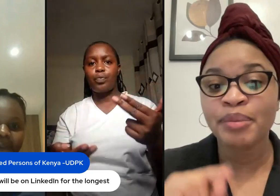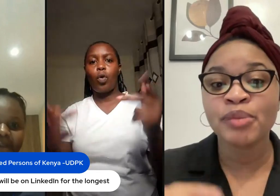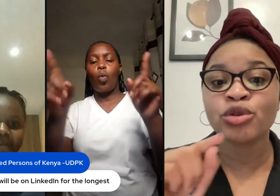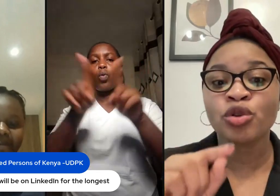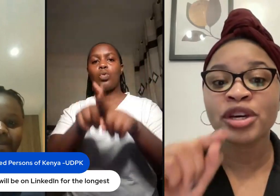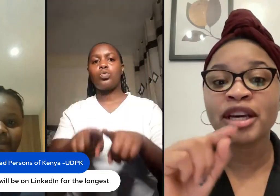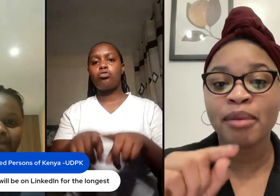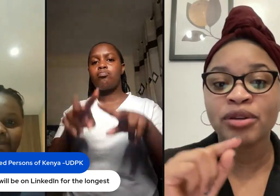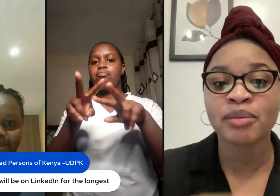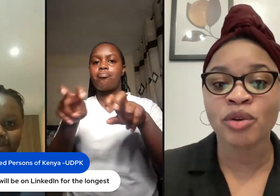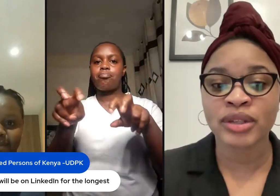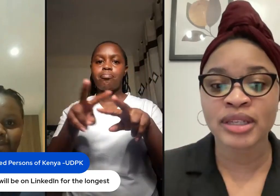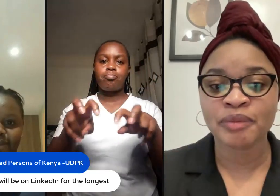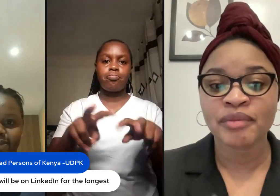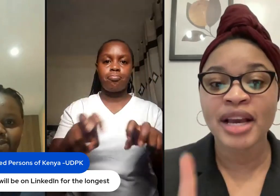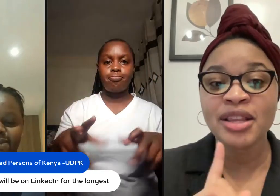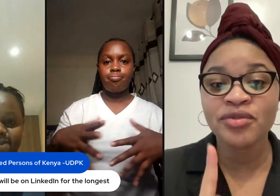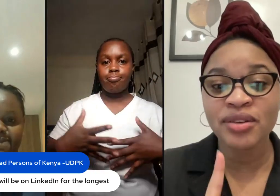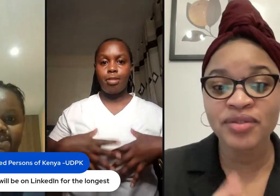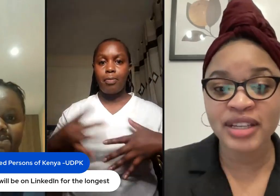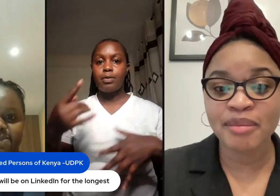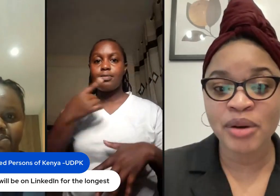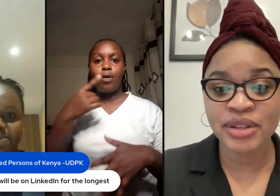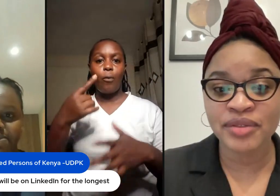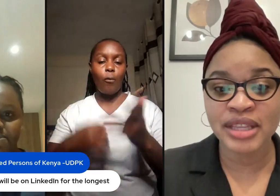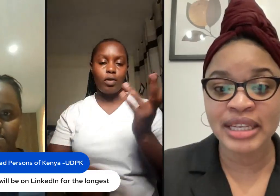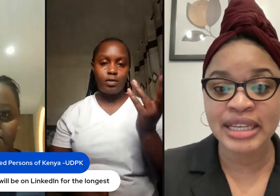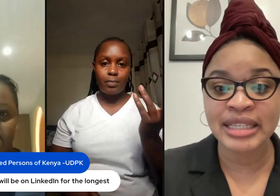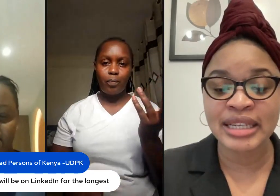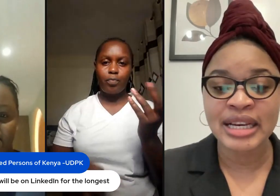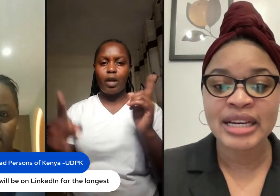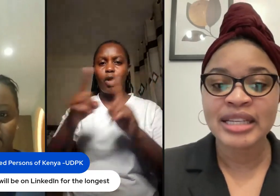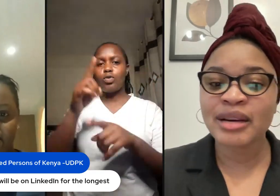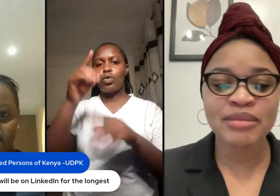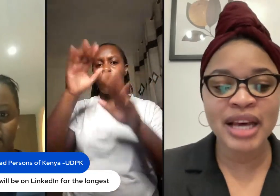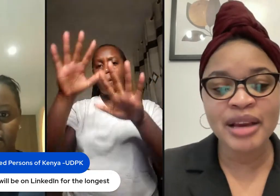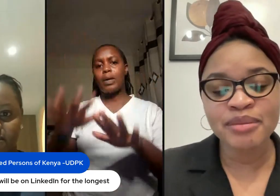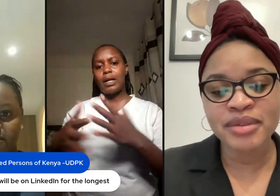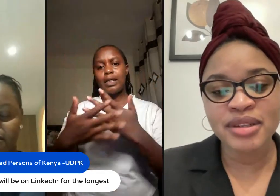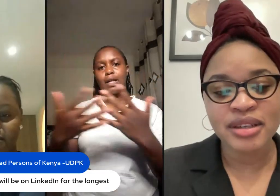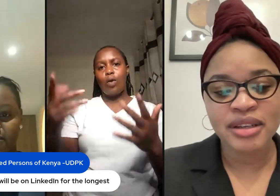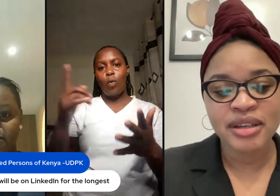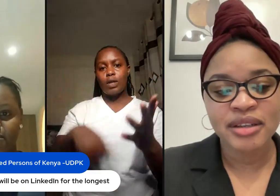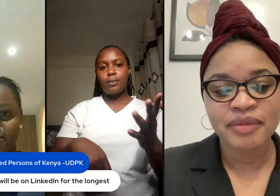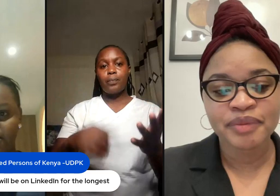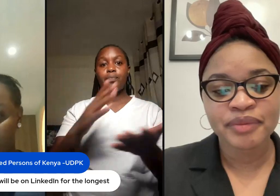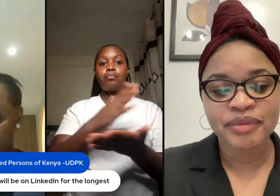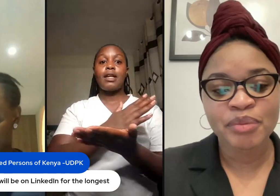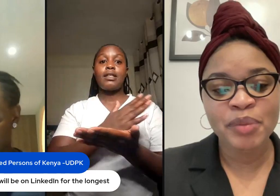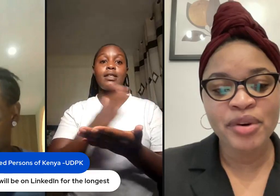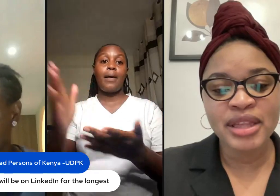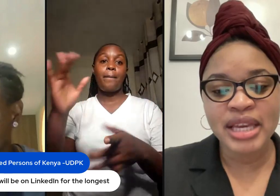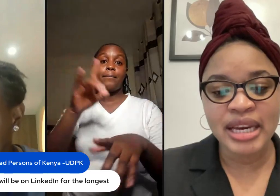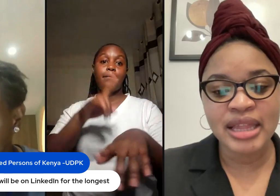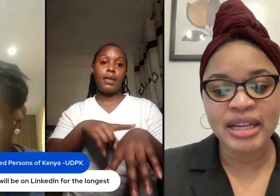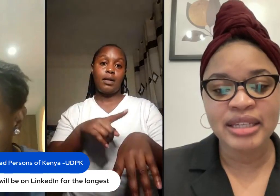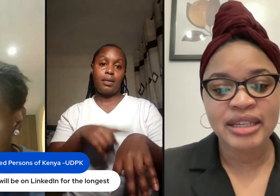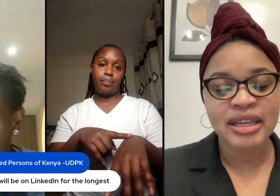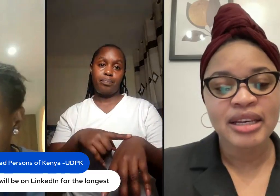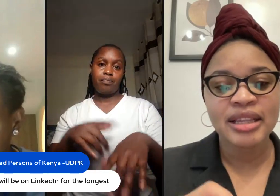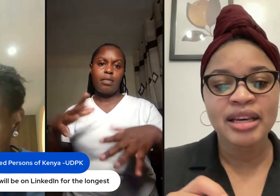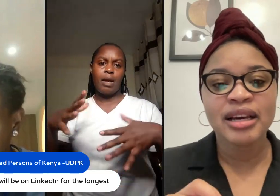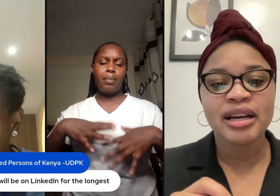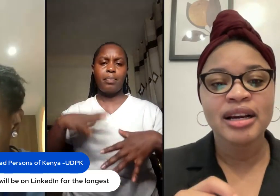what are people talking about the most. And the fun fact about everything is sometimes people think